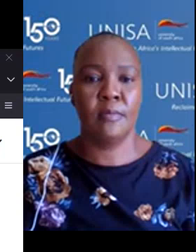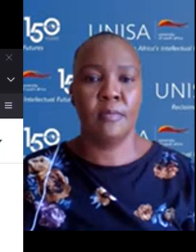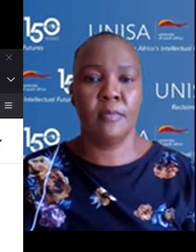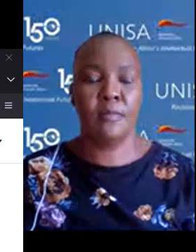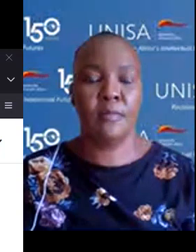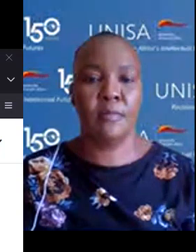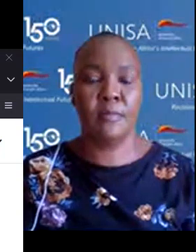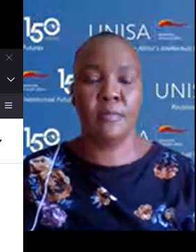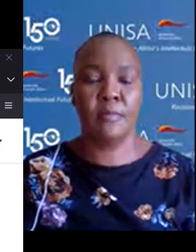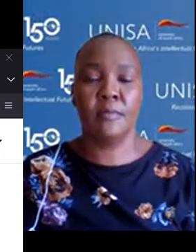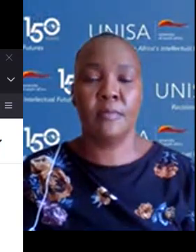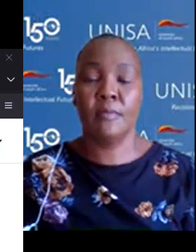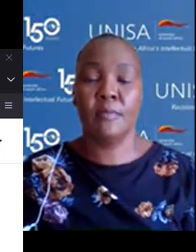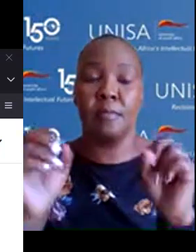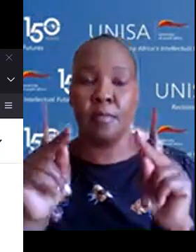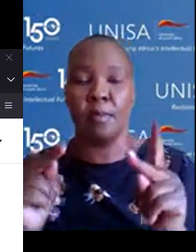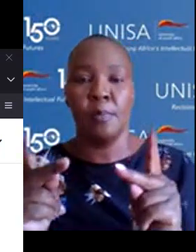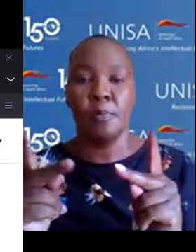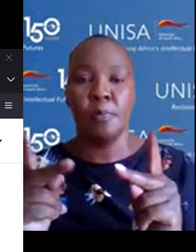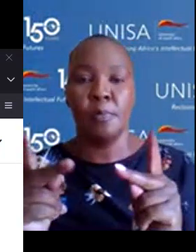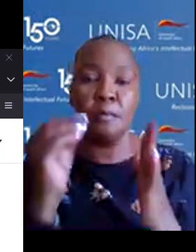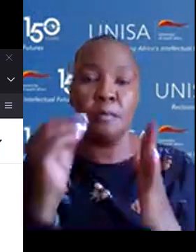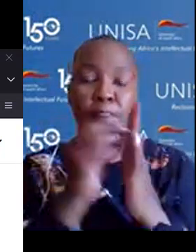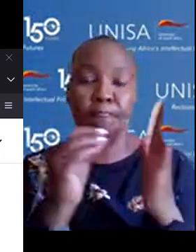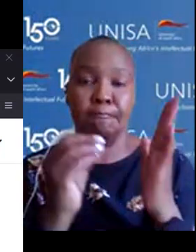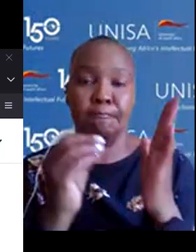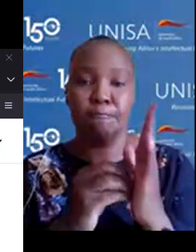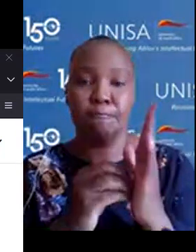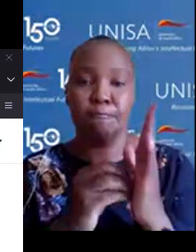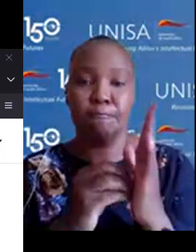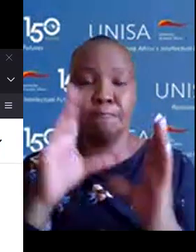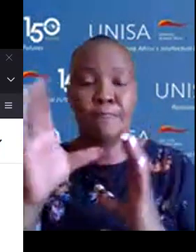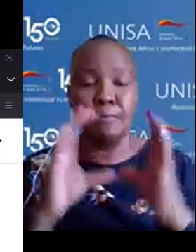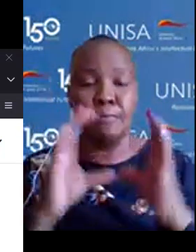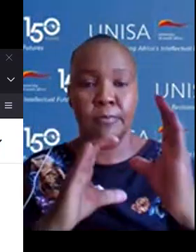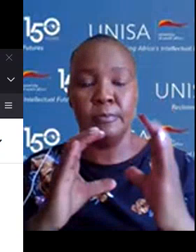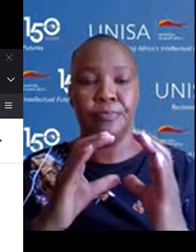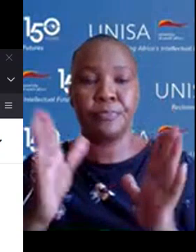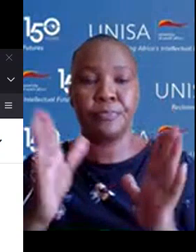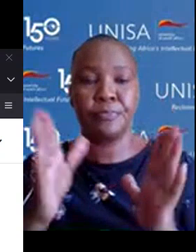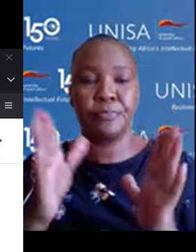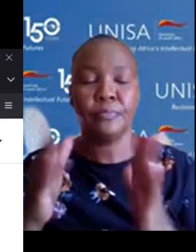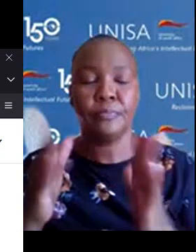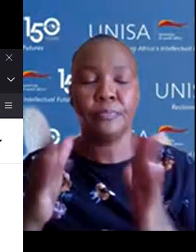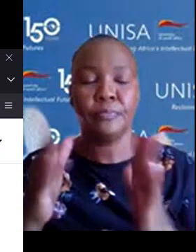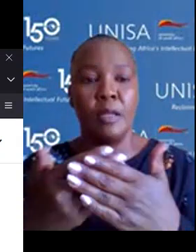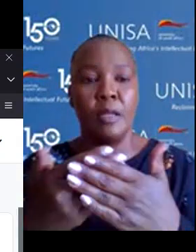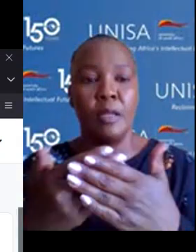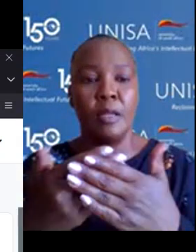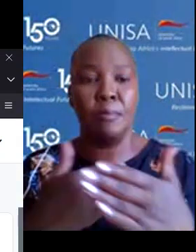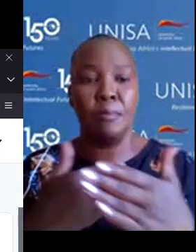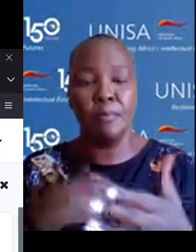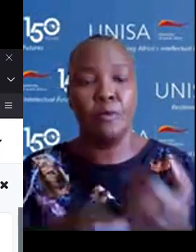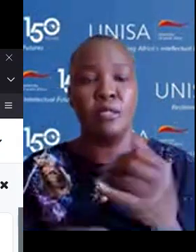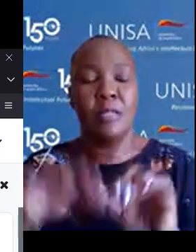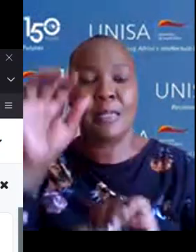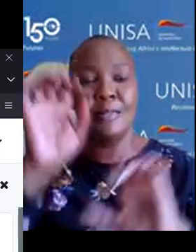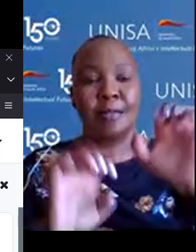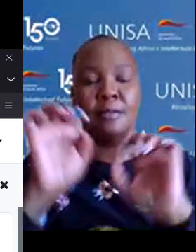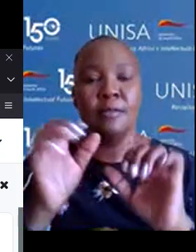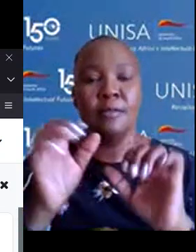Okay, so you can just in the chat, we're just gonna do this pre-course assessment. I just want to see there is still